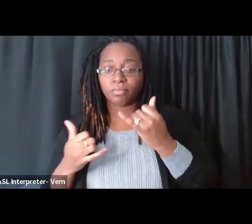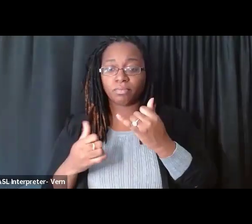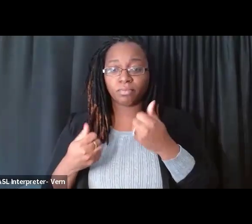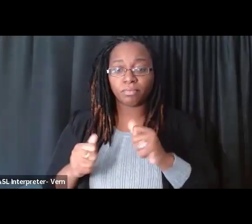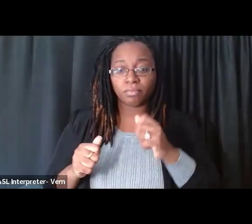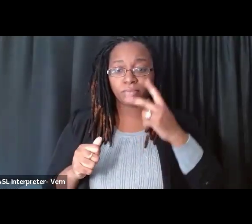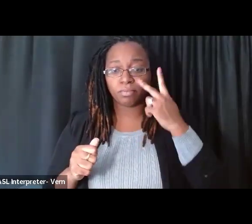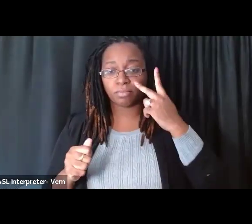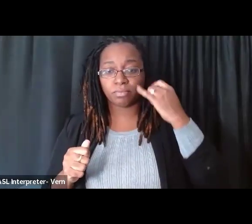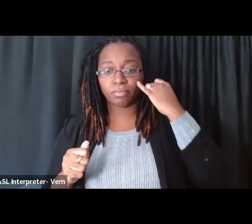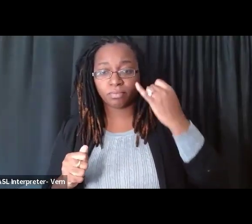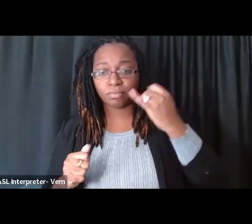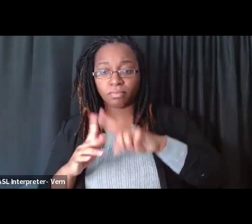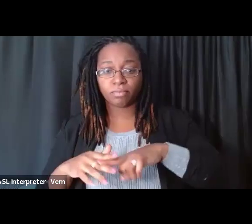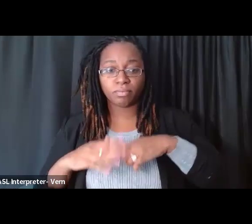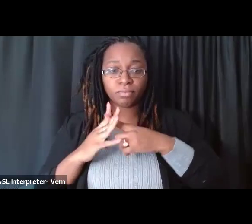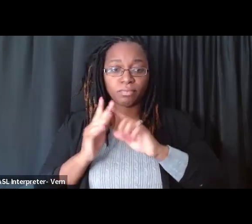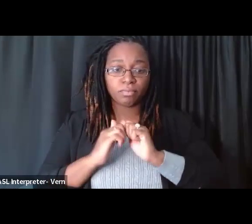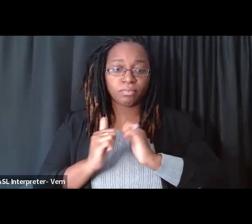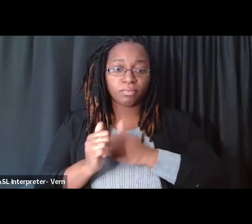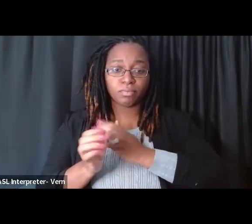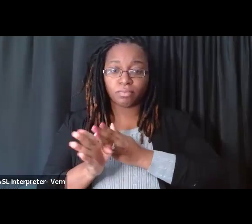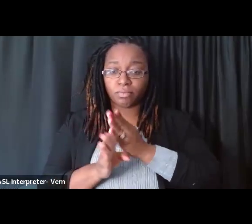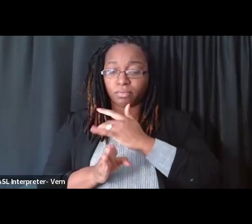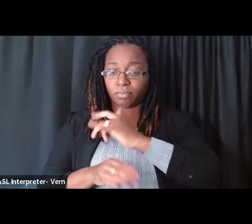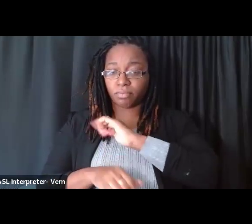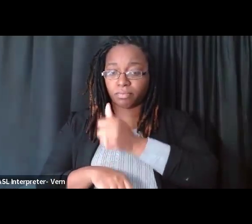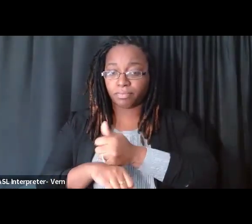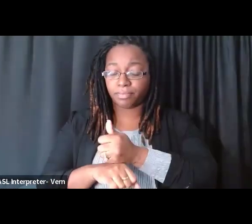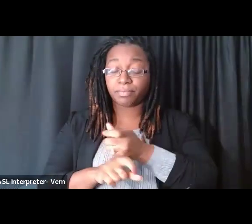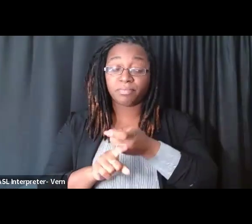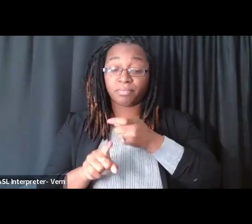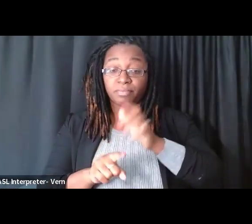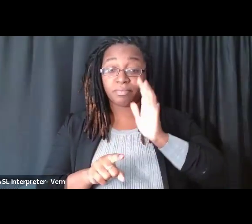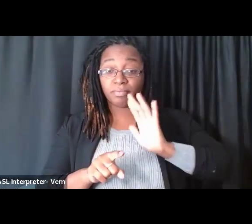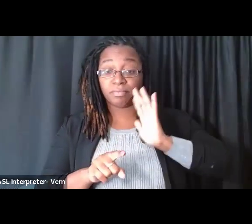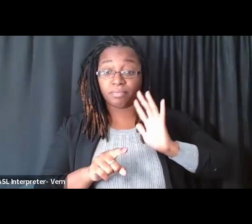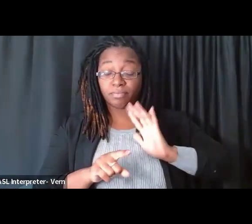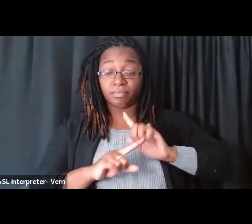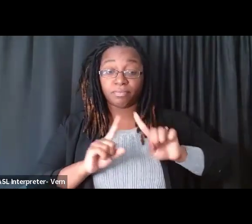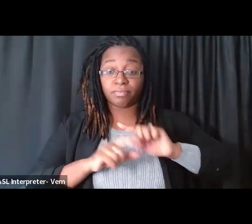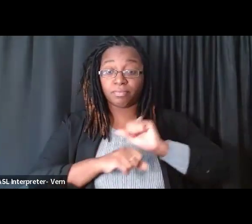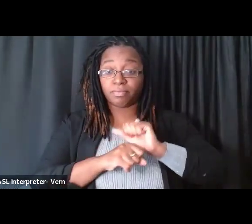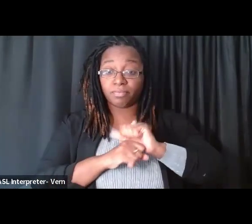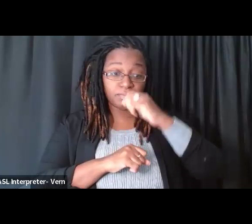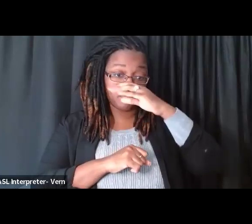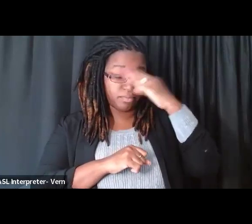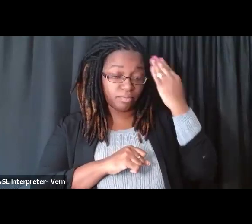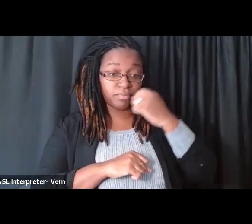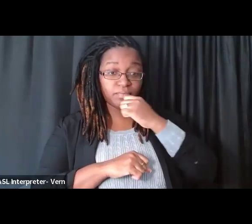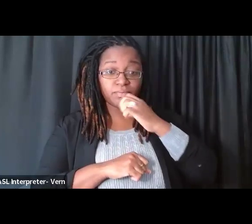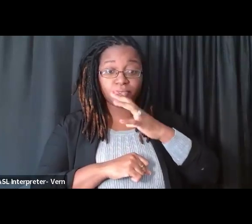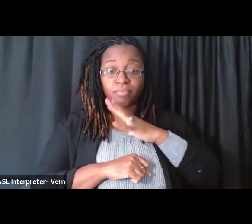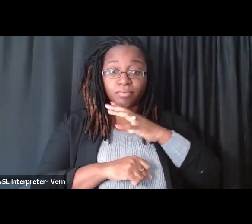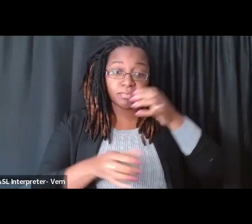consent and boundaries on which the field is based, and that they come from generations of work done by Black feminist scholars